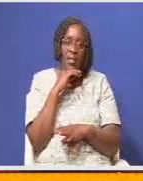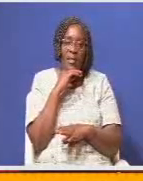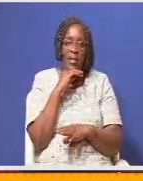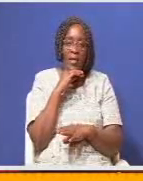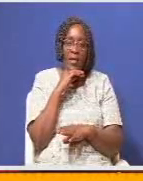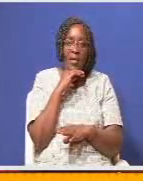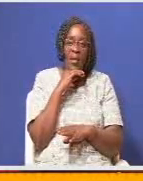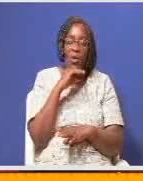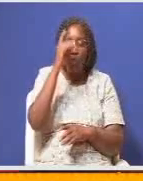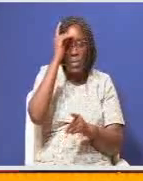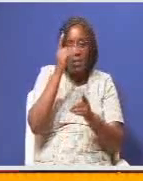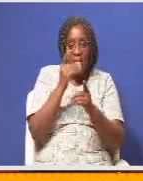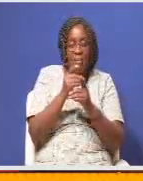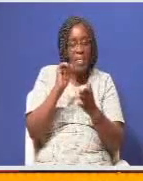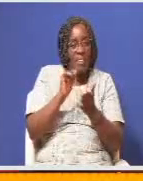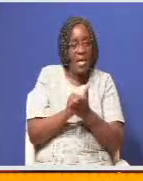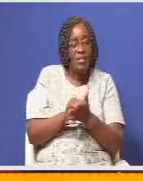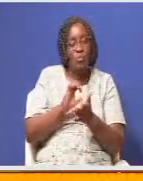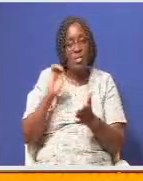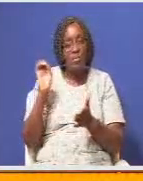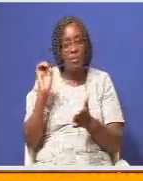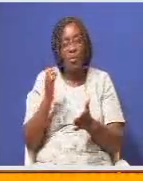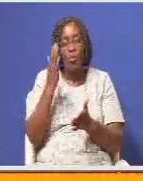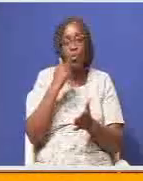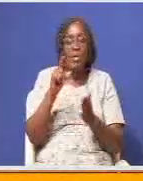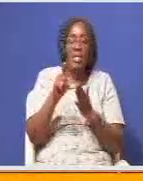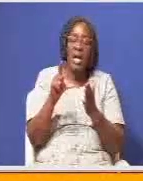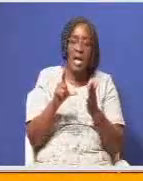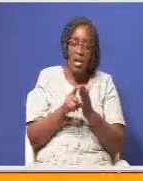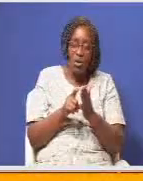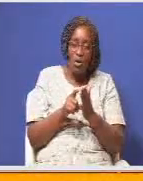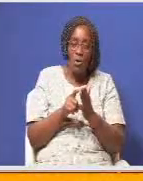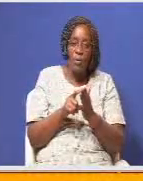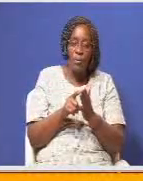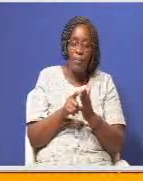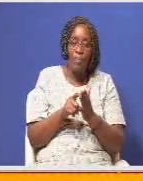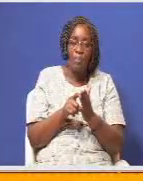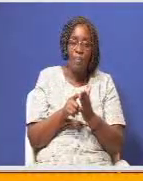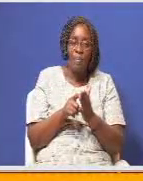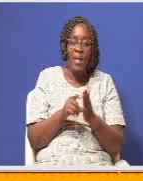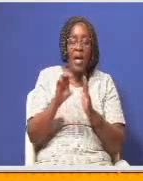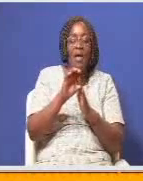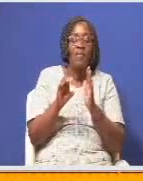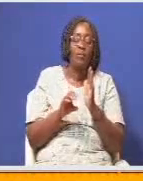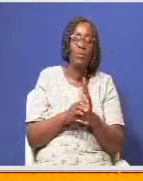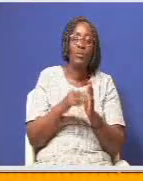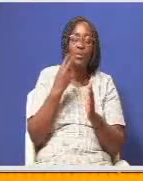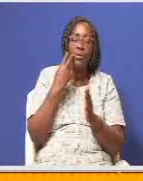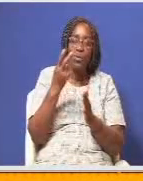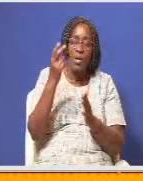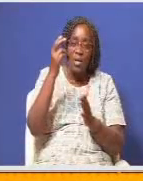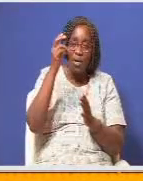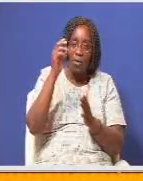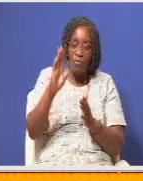We determined that to be an emergency first because we needed a legal threshold to be met. Kulinga na kishushiki katiba ya Kenya magana jere mirongo ina